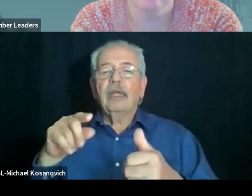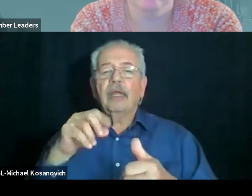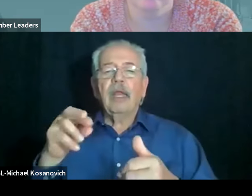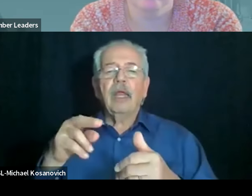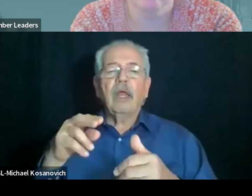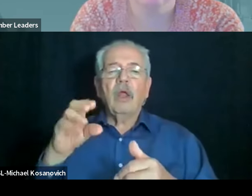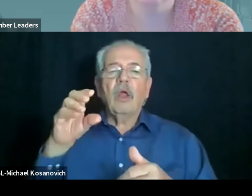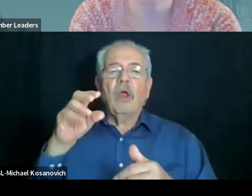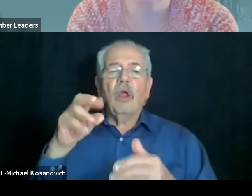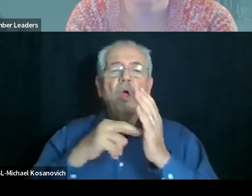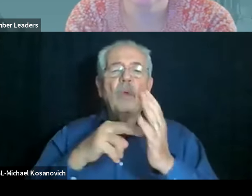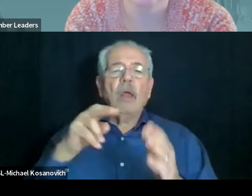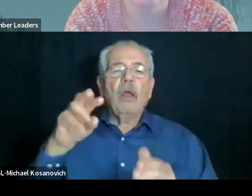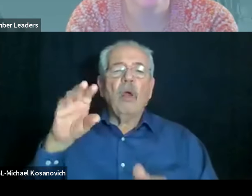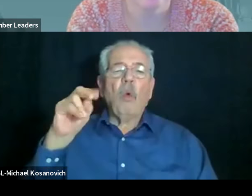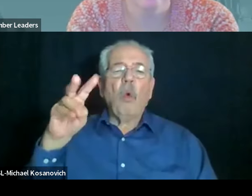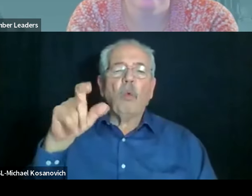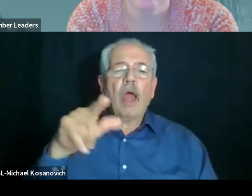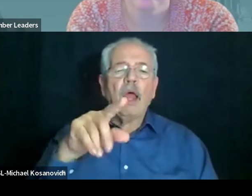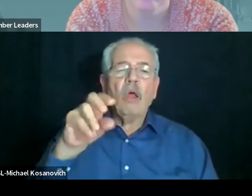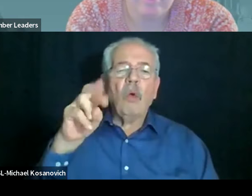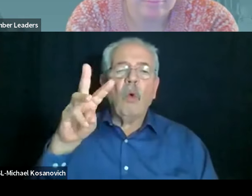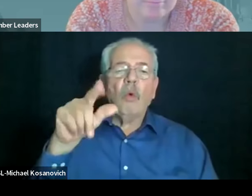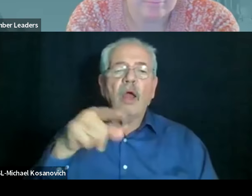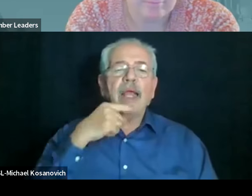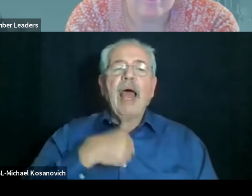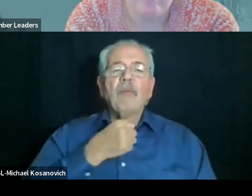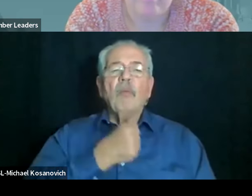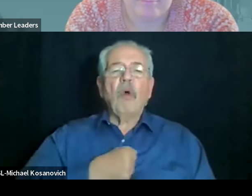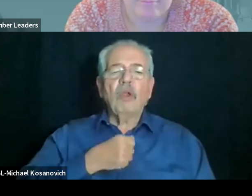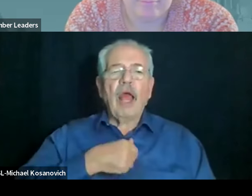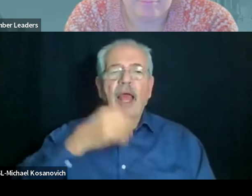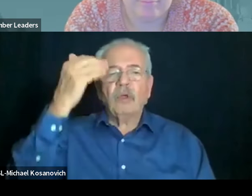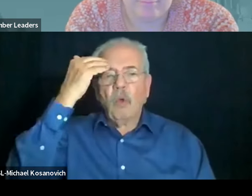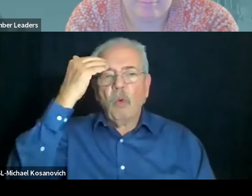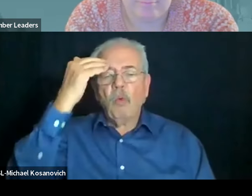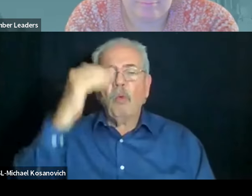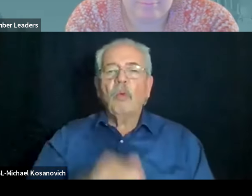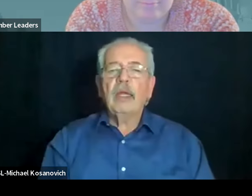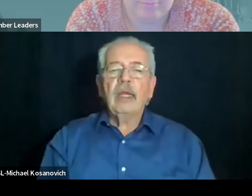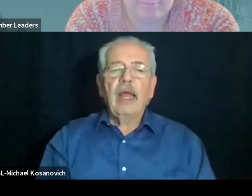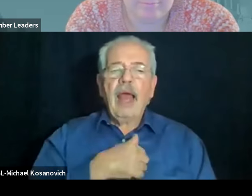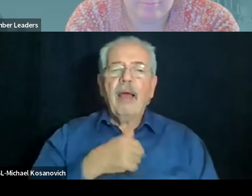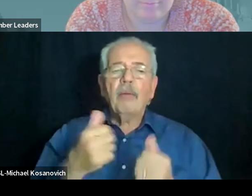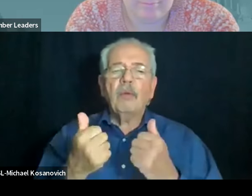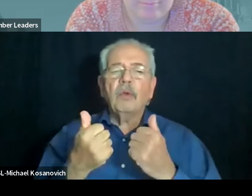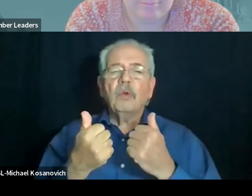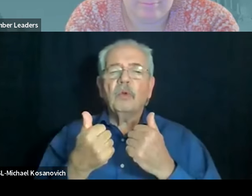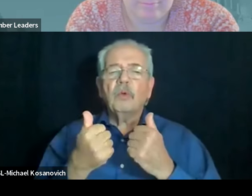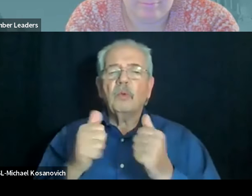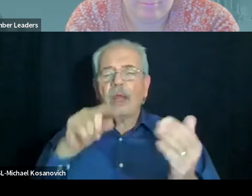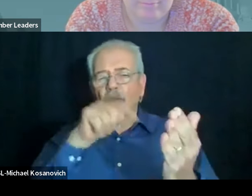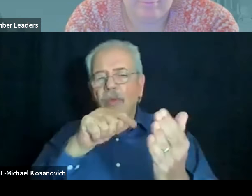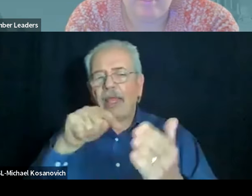Representative Orwell, looks like you had a question or a comment. Yeah, and my apologies. I know I'm trying to remember if it's this document and